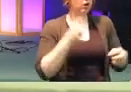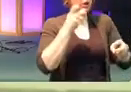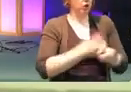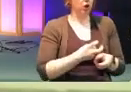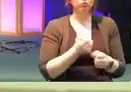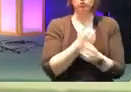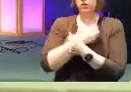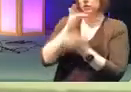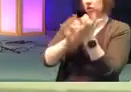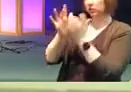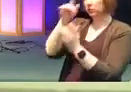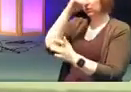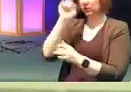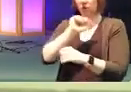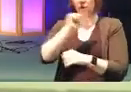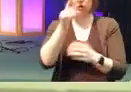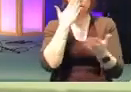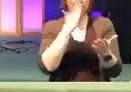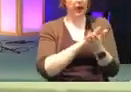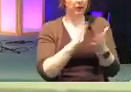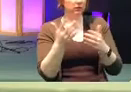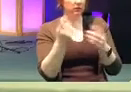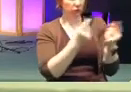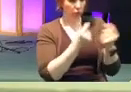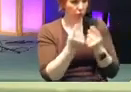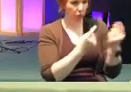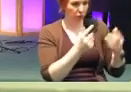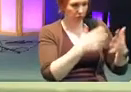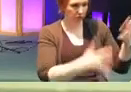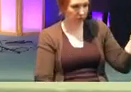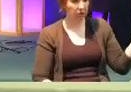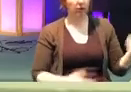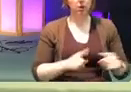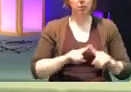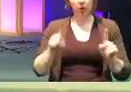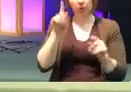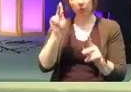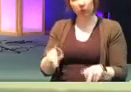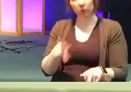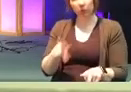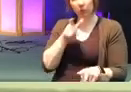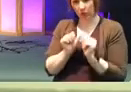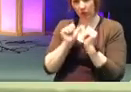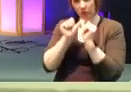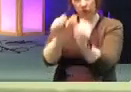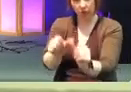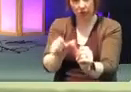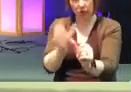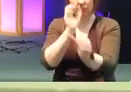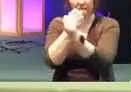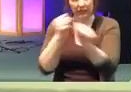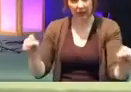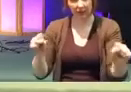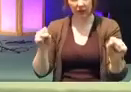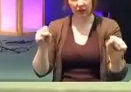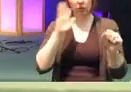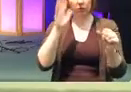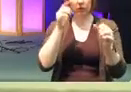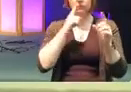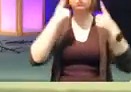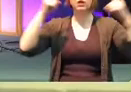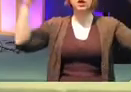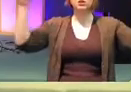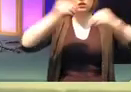happen. But the one who endures to the end will be saved. And this gospel of the kingdom will be proclaimed throughout the whole